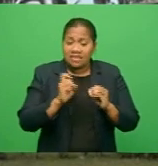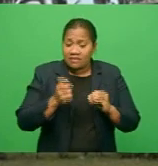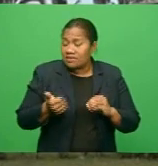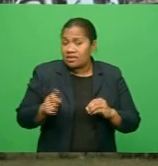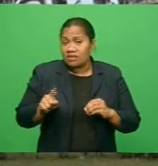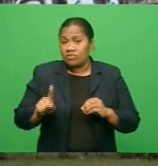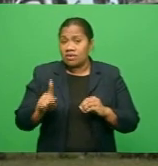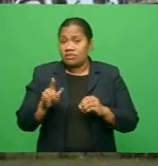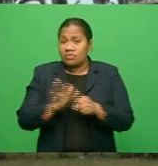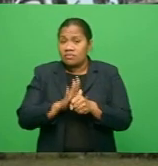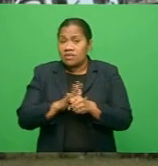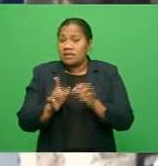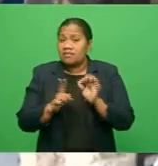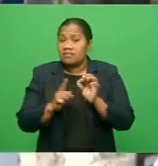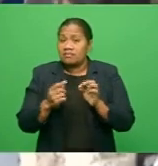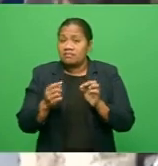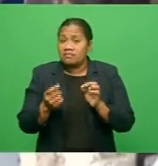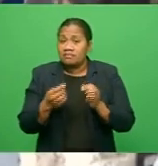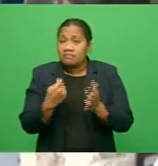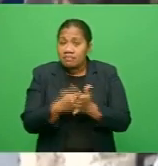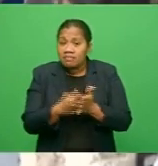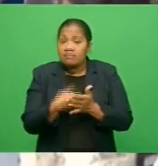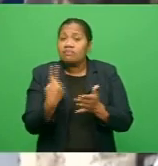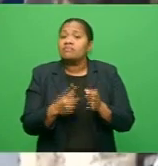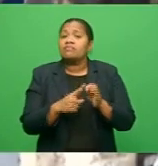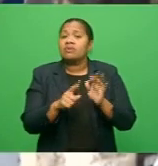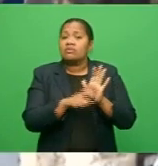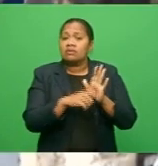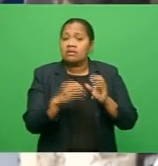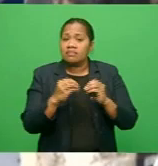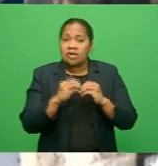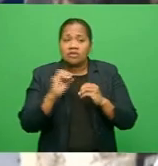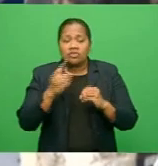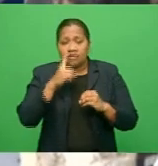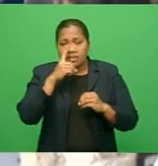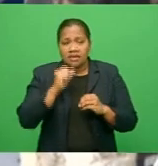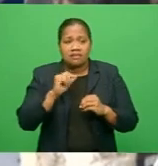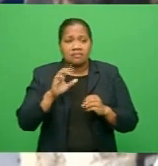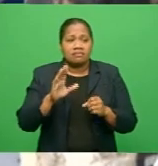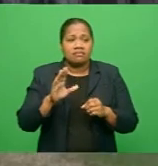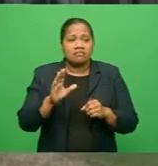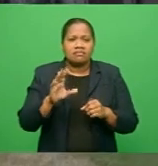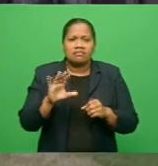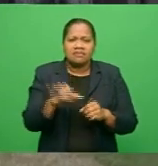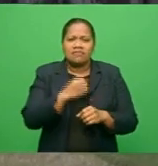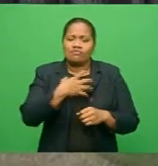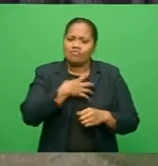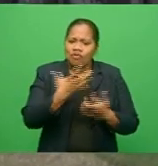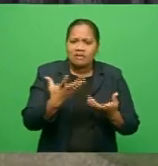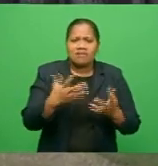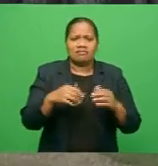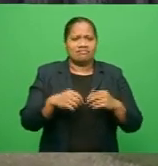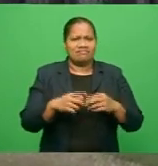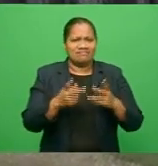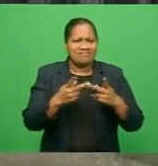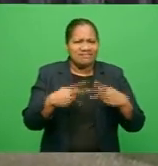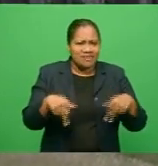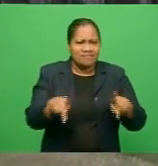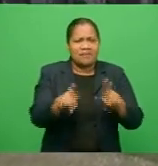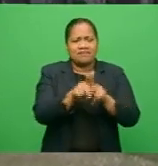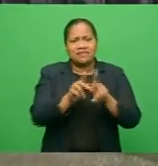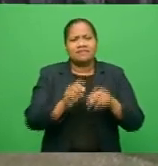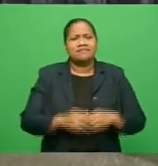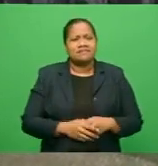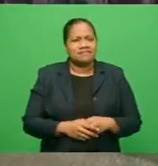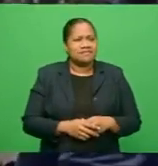is PRB. So that they can make more and more rental apartments. Kumar says they are also